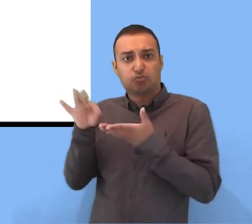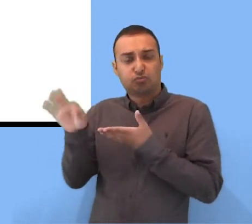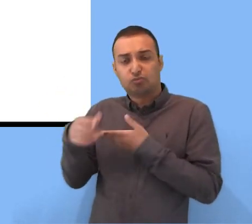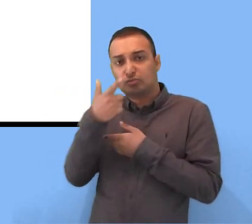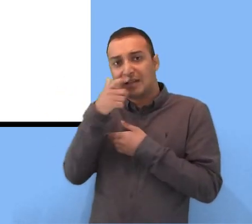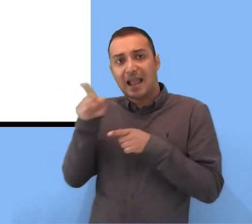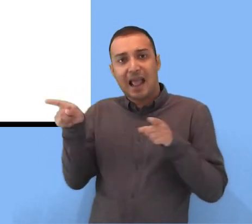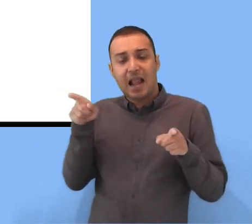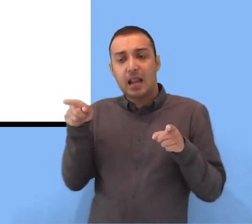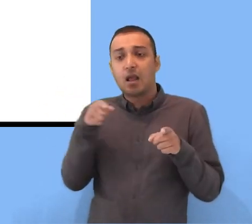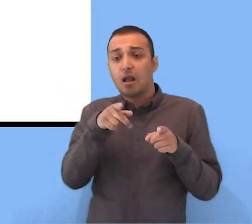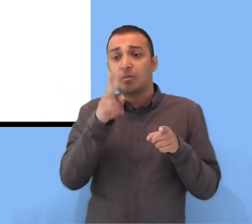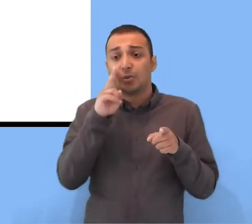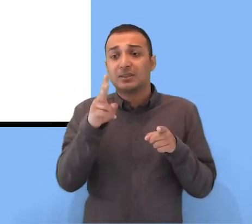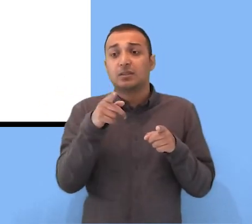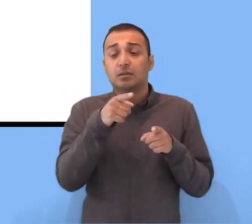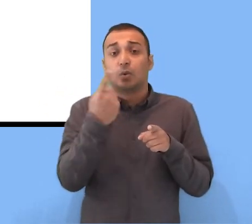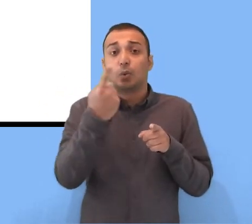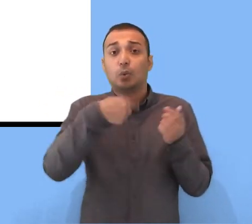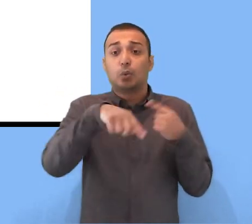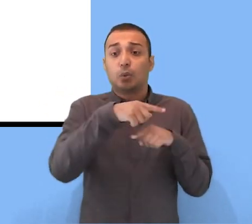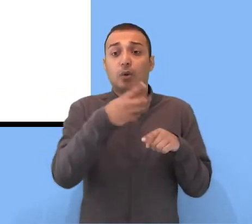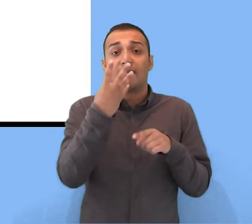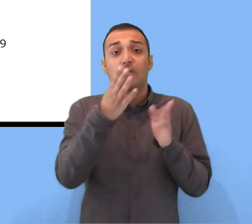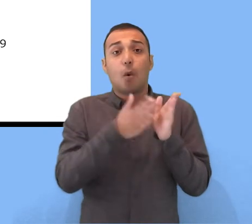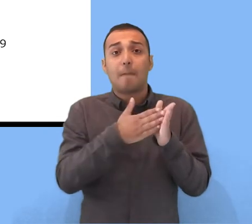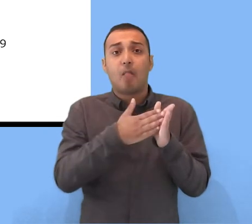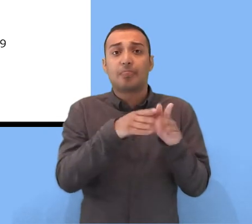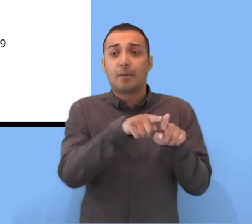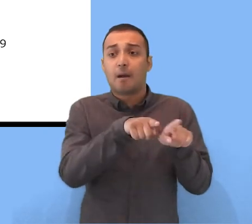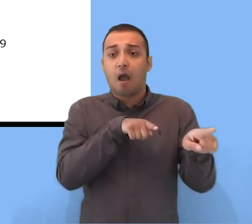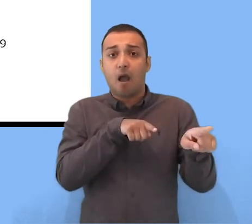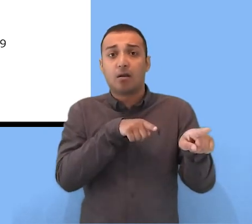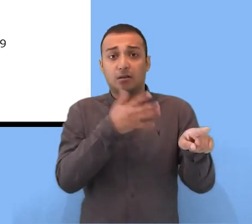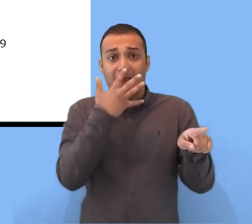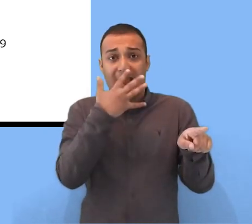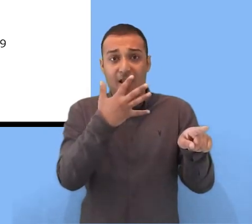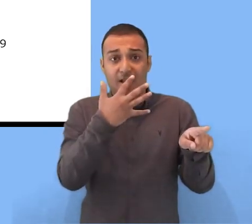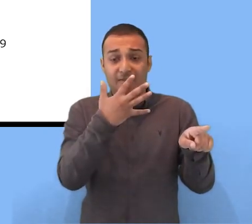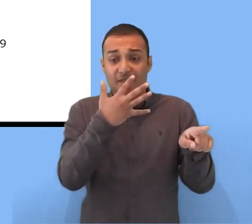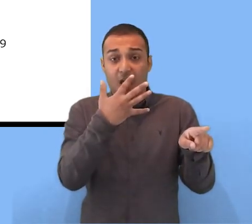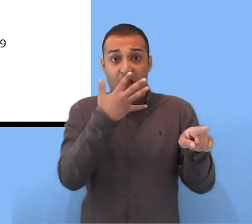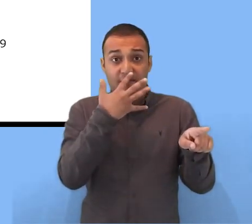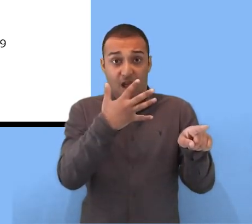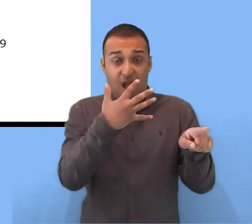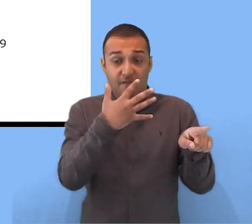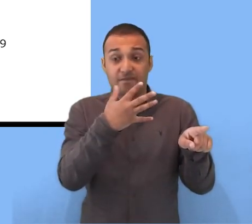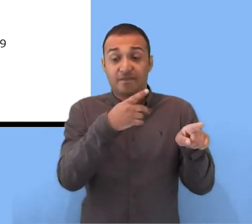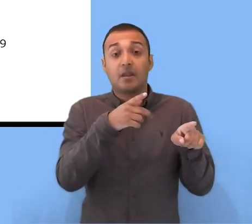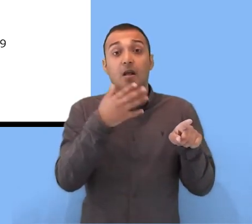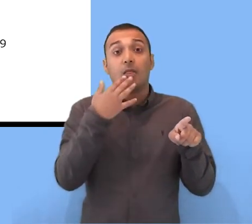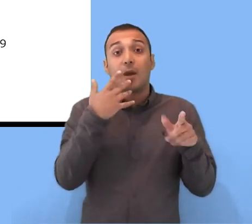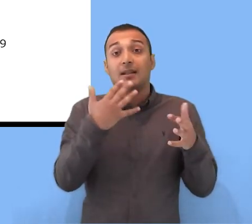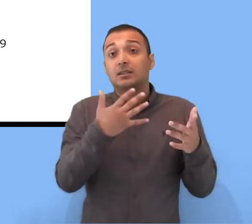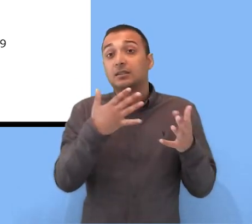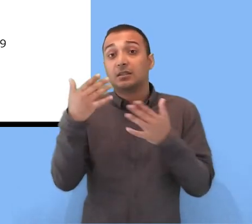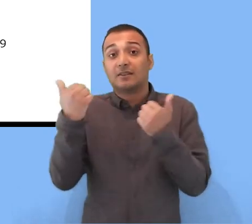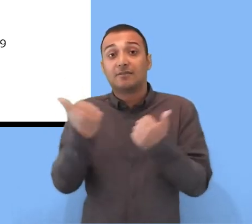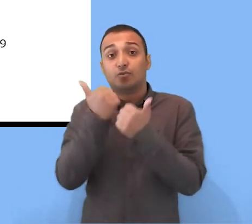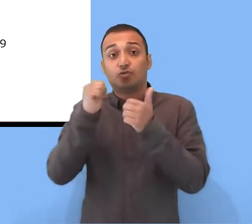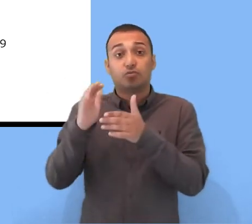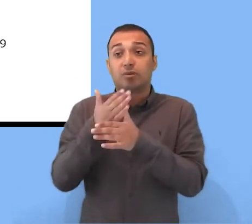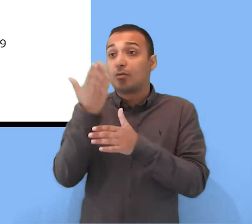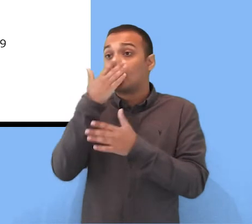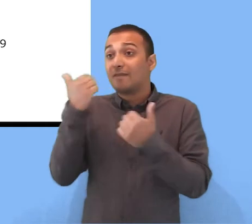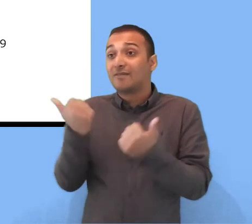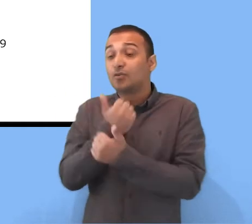months behind by age of 5, and this gap has grown to 9 months on average by the time they finish primary school.